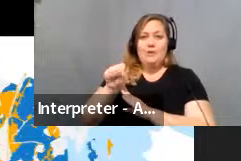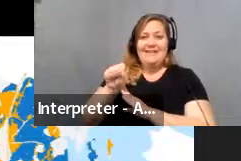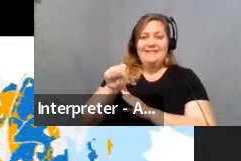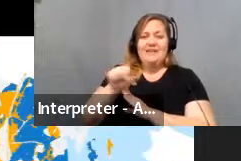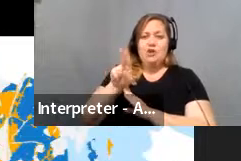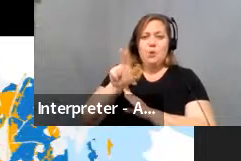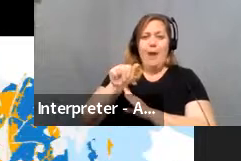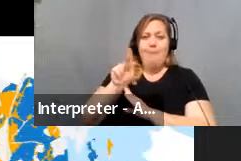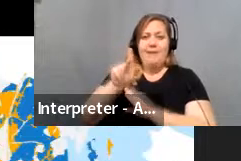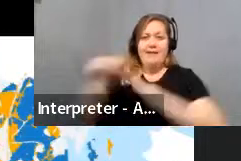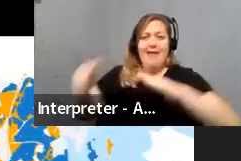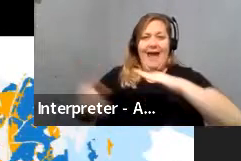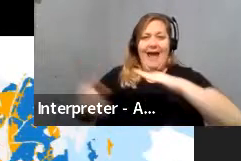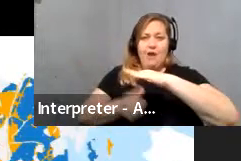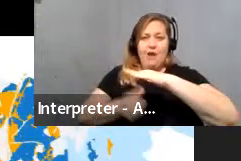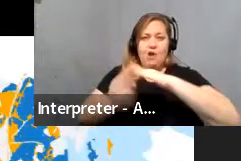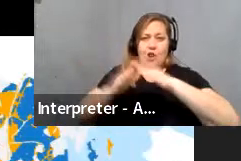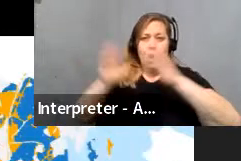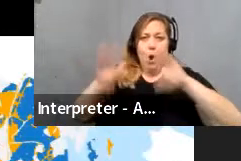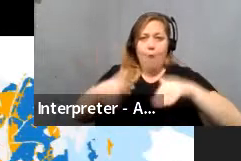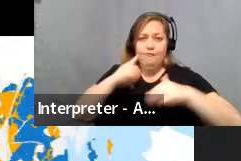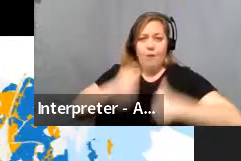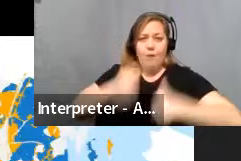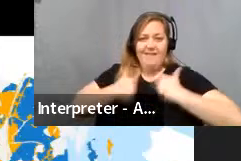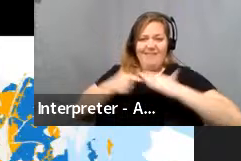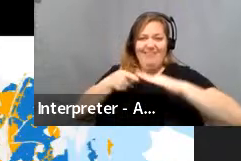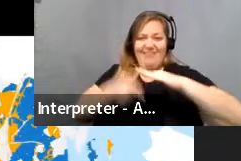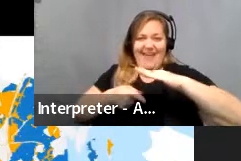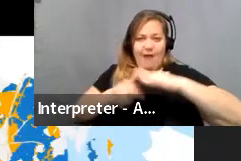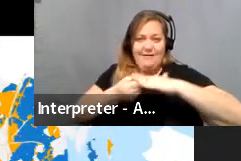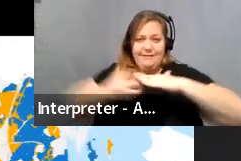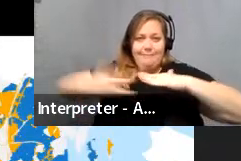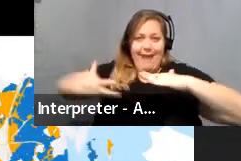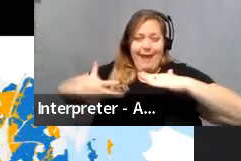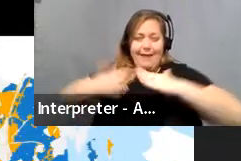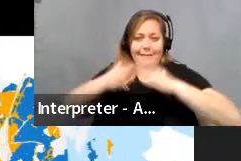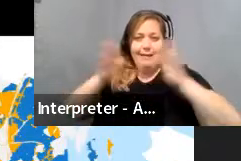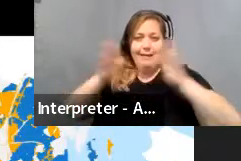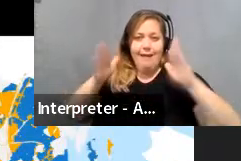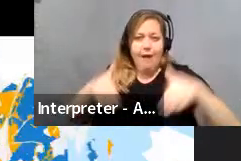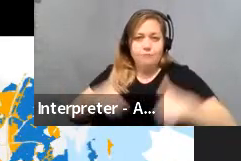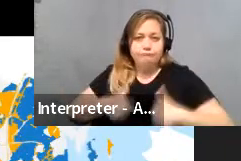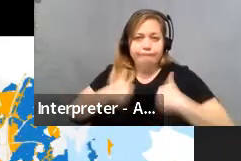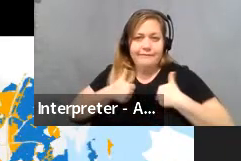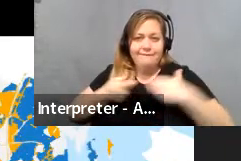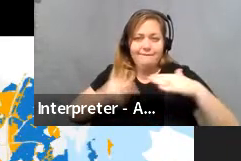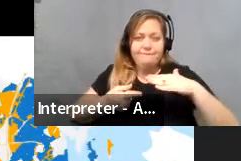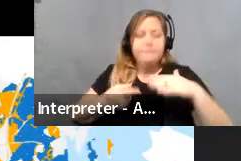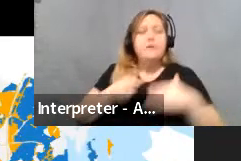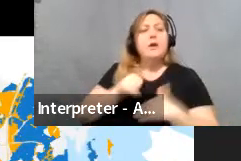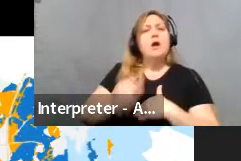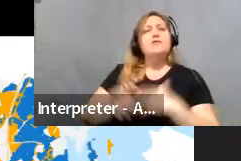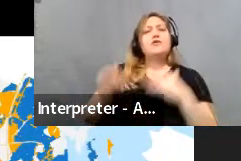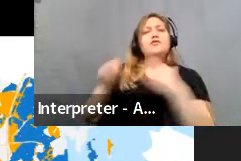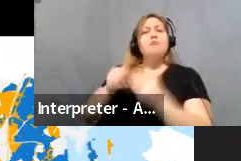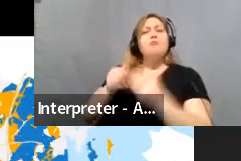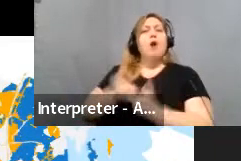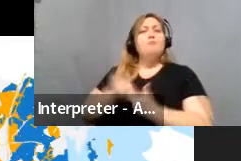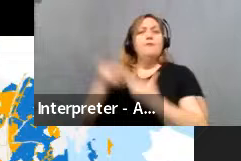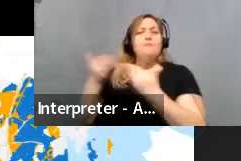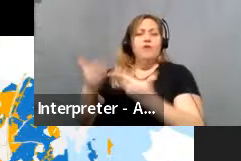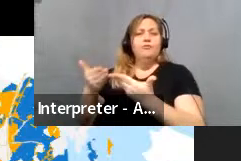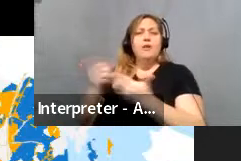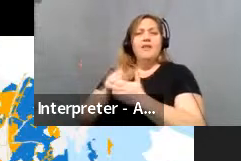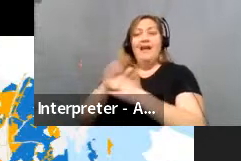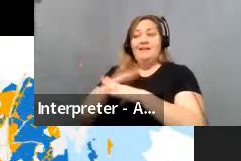additional flexibility to adapt over time. There's also a range of smaller proposals, including enabling the conversion of non